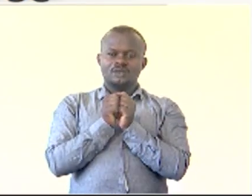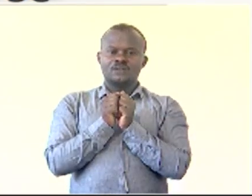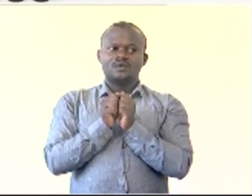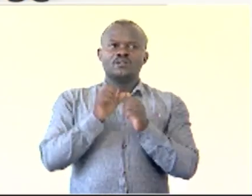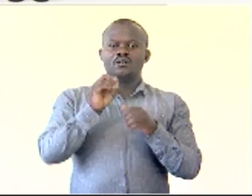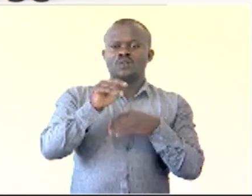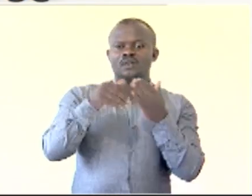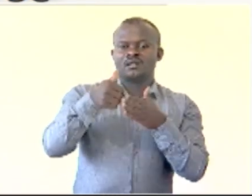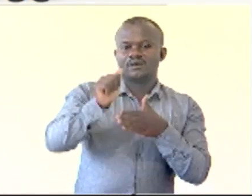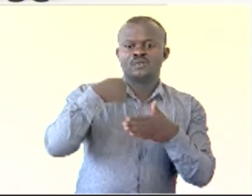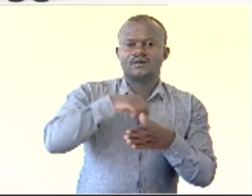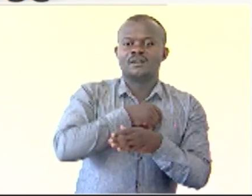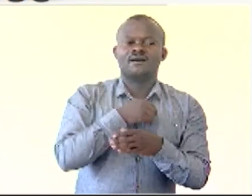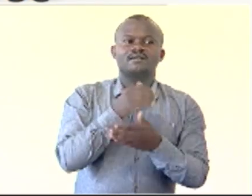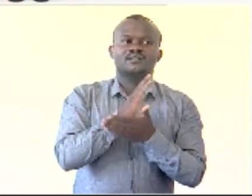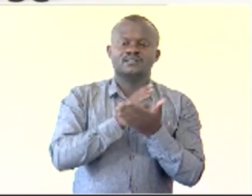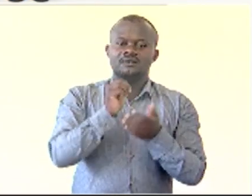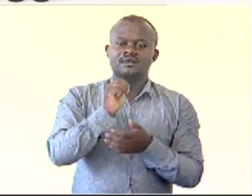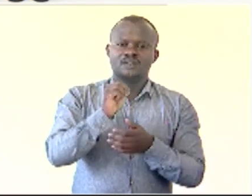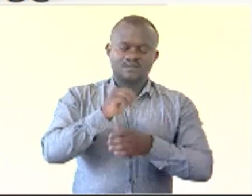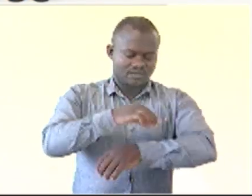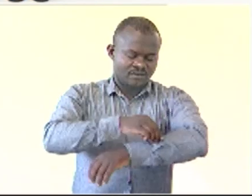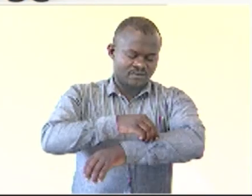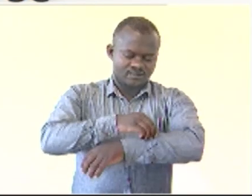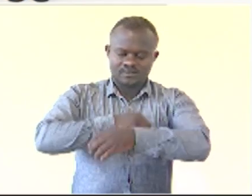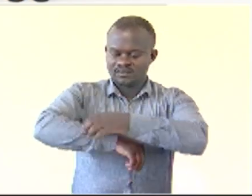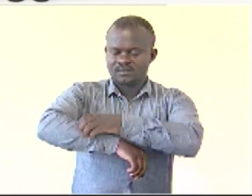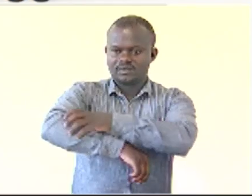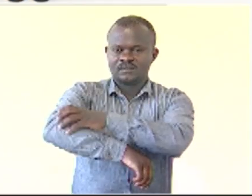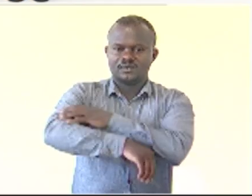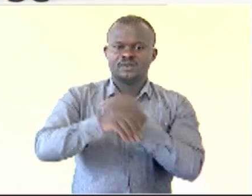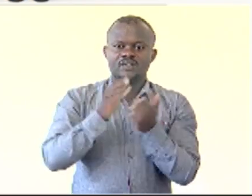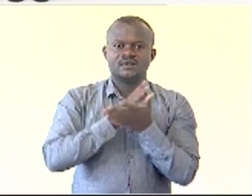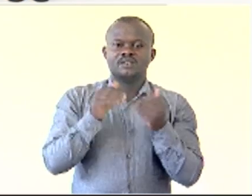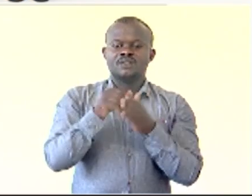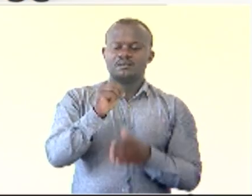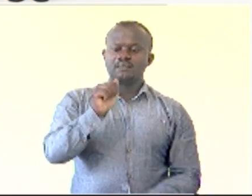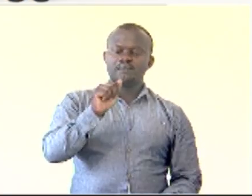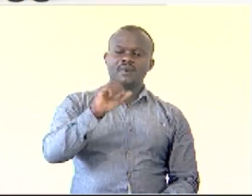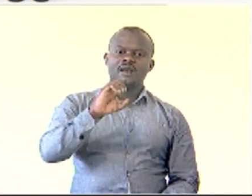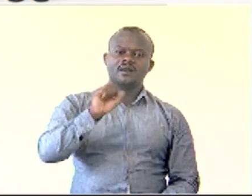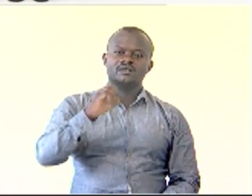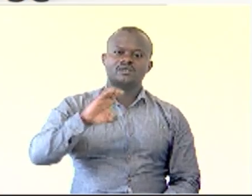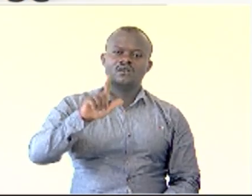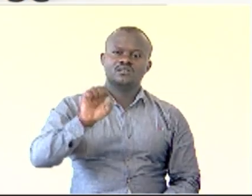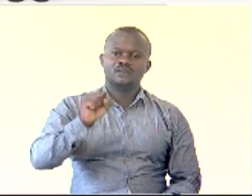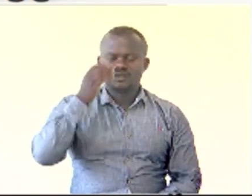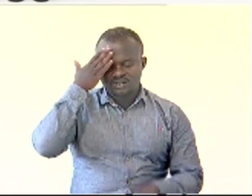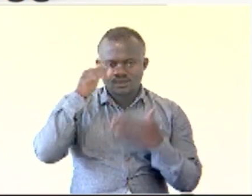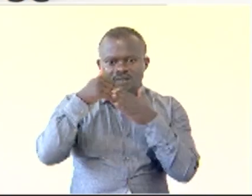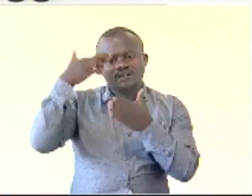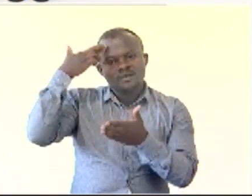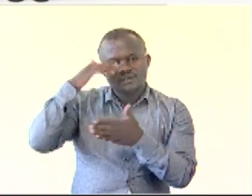On that one, we have muscles that pulls bones to make joints to move. There are some of the muscles. You remember the skeleton is